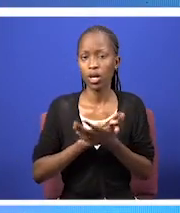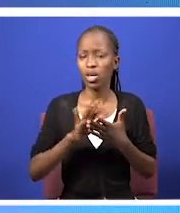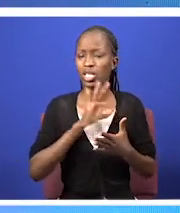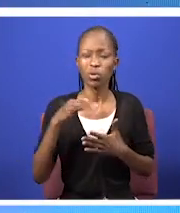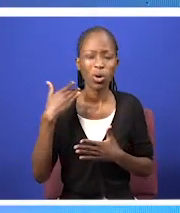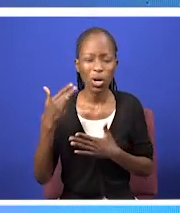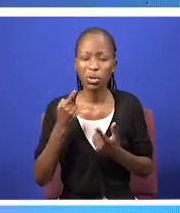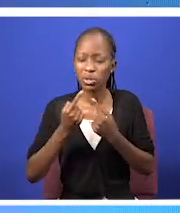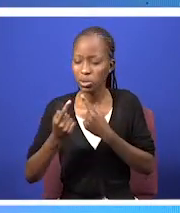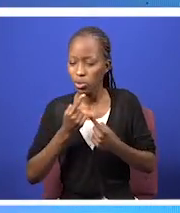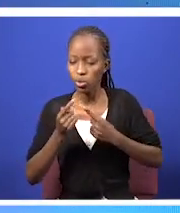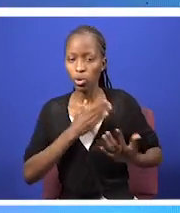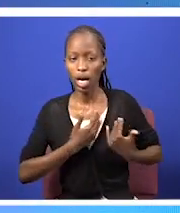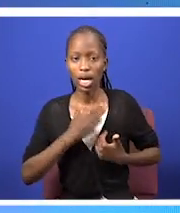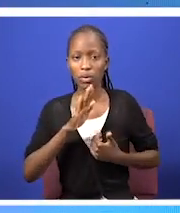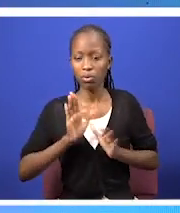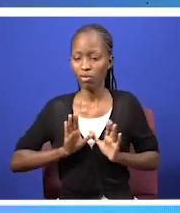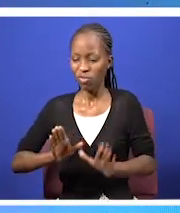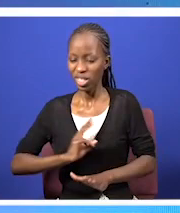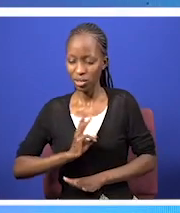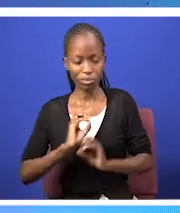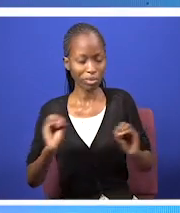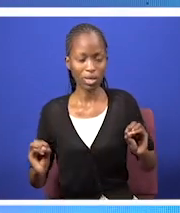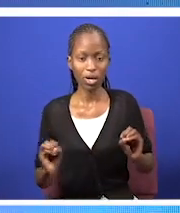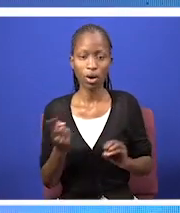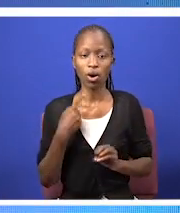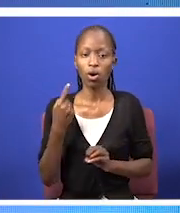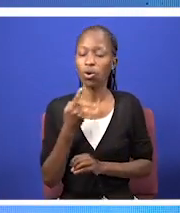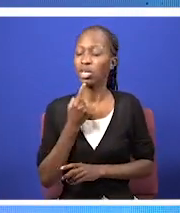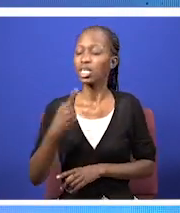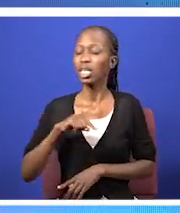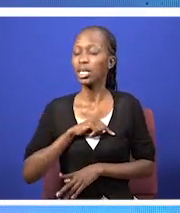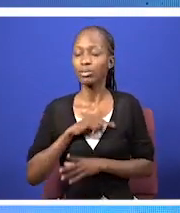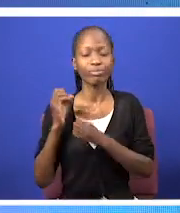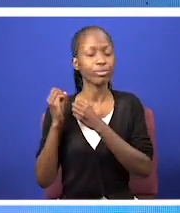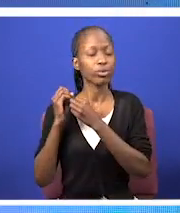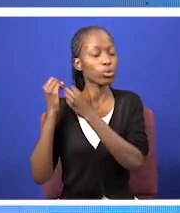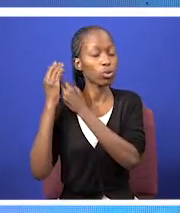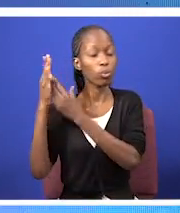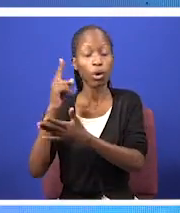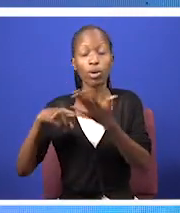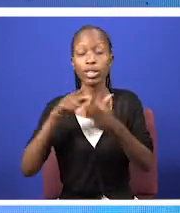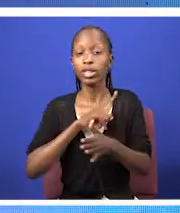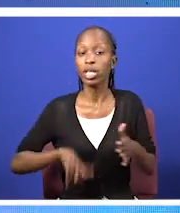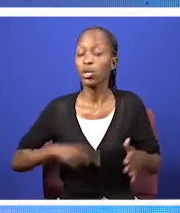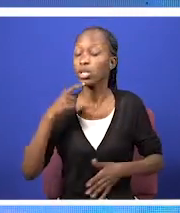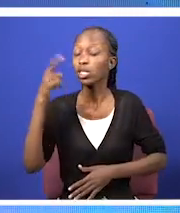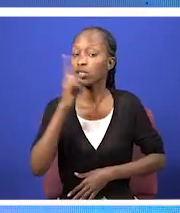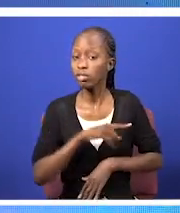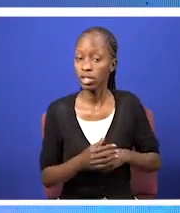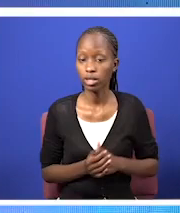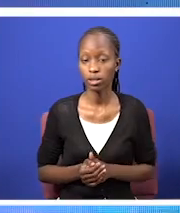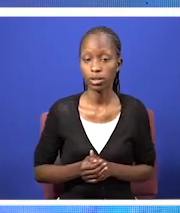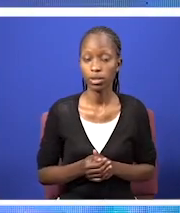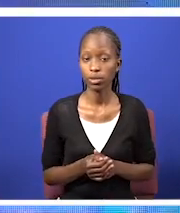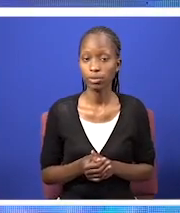mine, and he has never forced his will on us. Many times he's just urged us to comply with what God is saying or what he's already said on